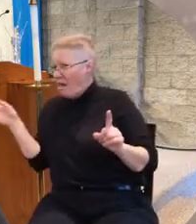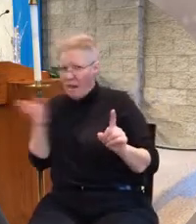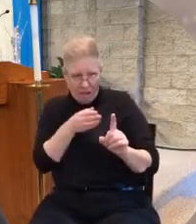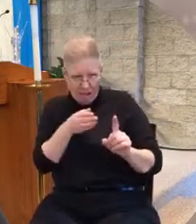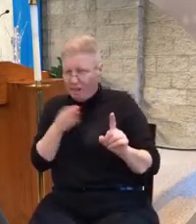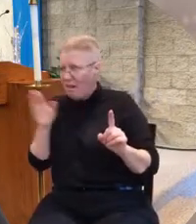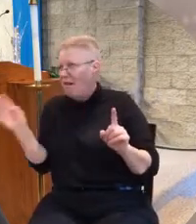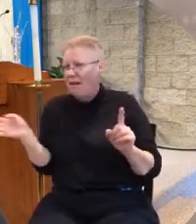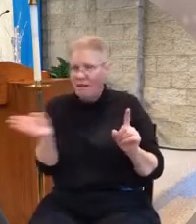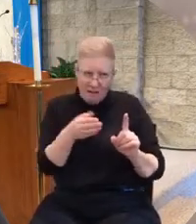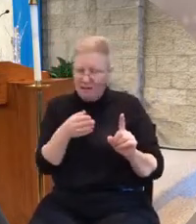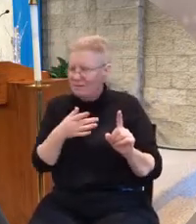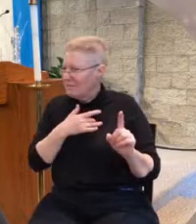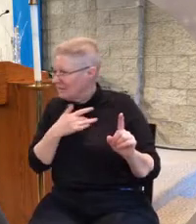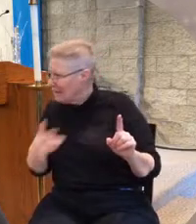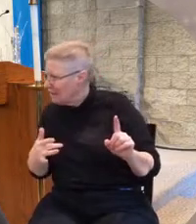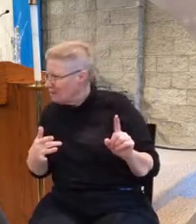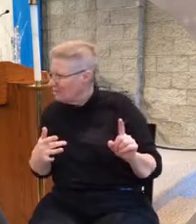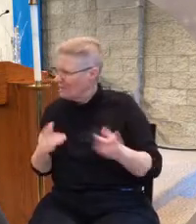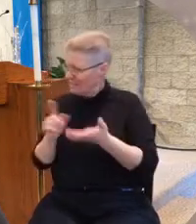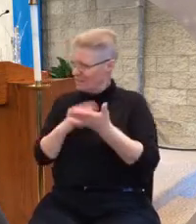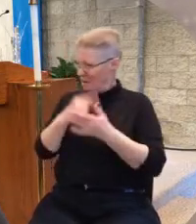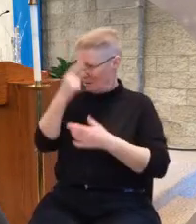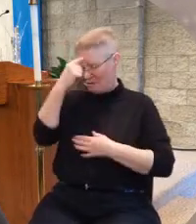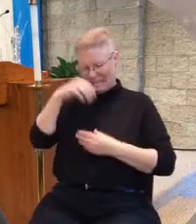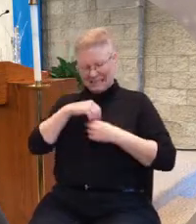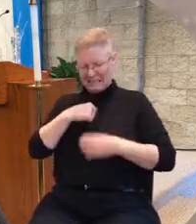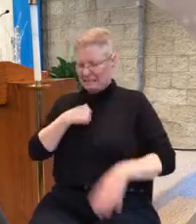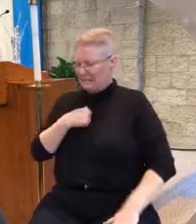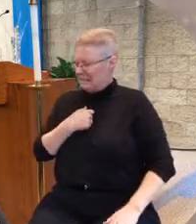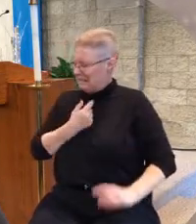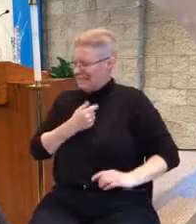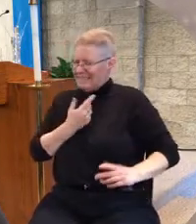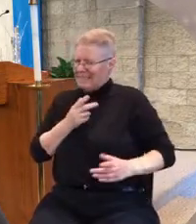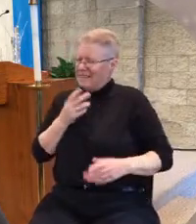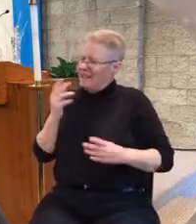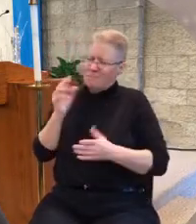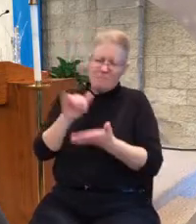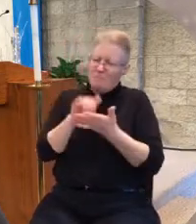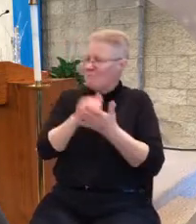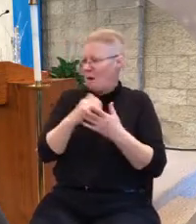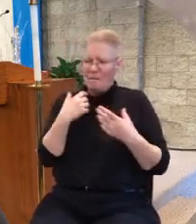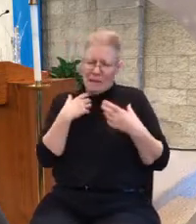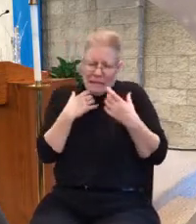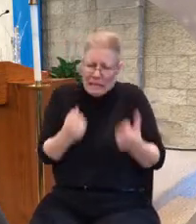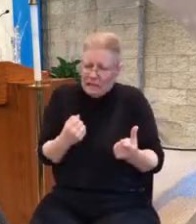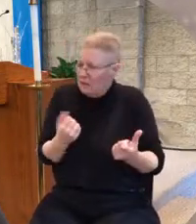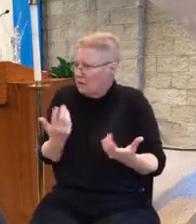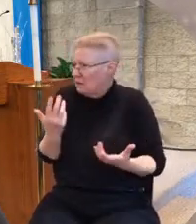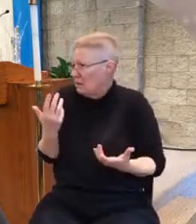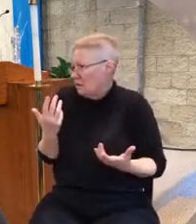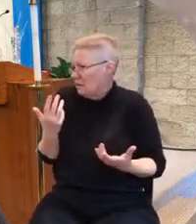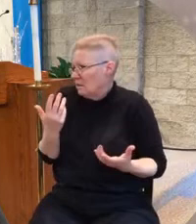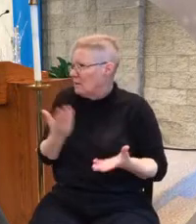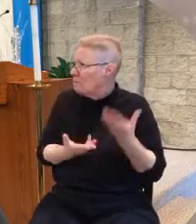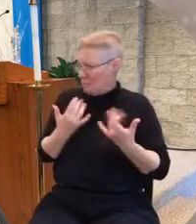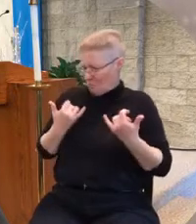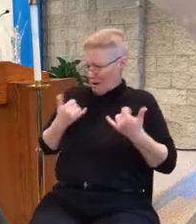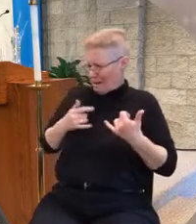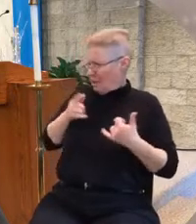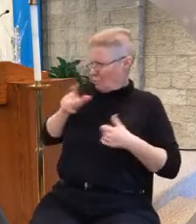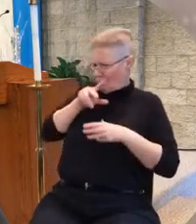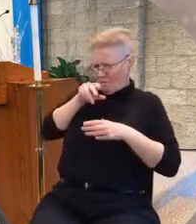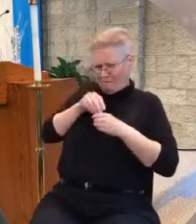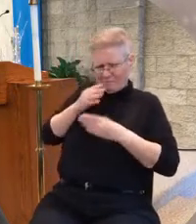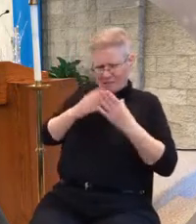impossible to ever heal that. You might be in a situation right now or experiencing something right now where it just feels impossible to heal that. And